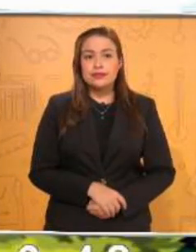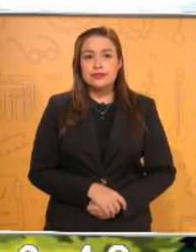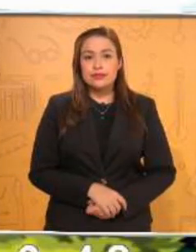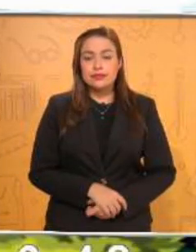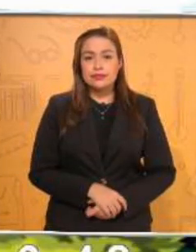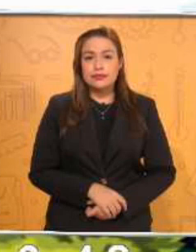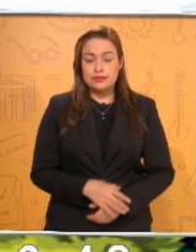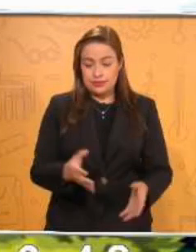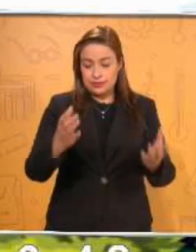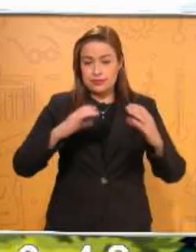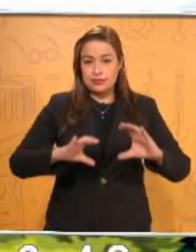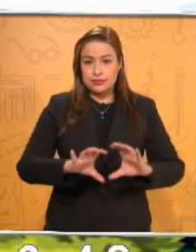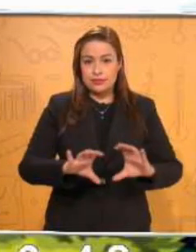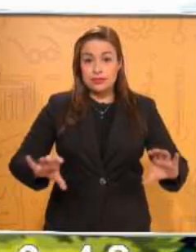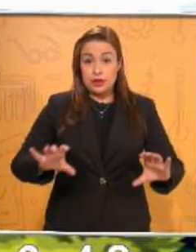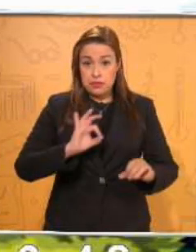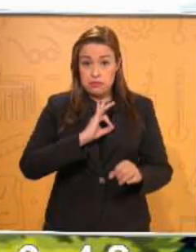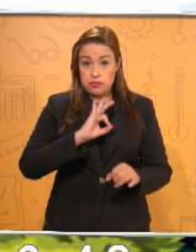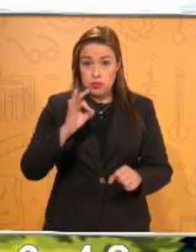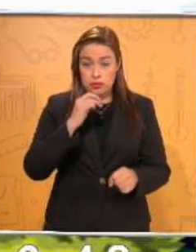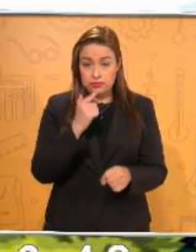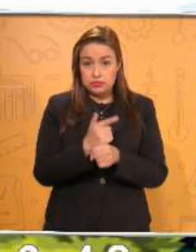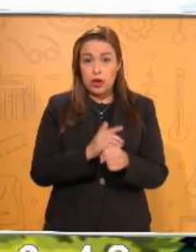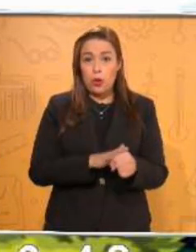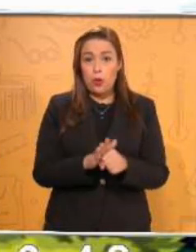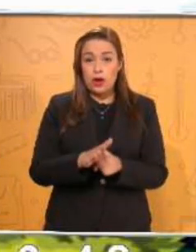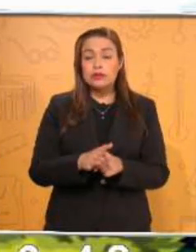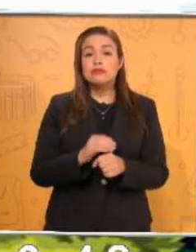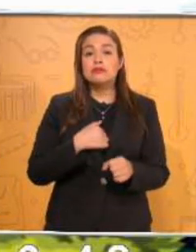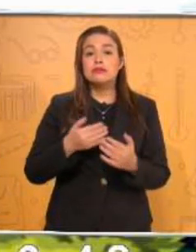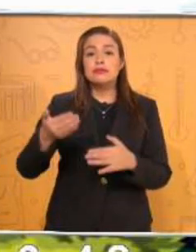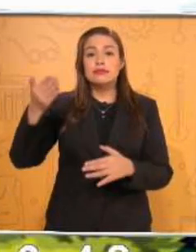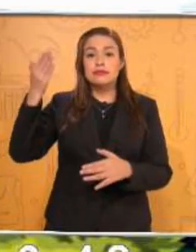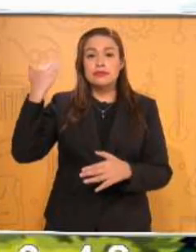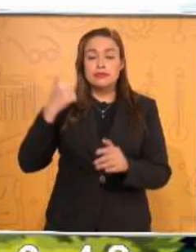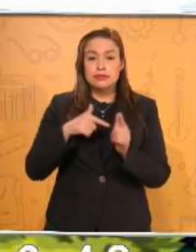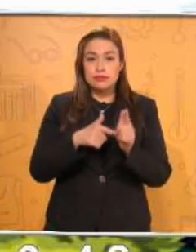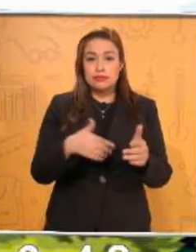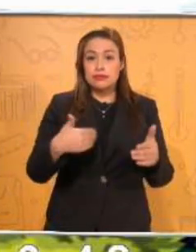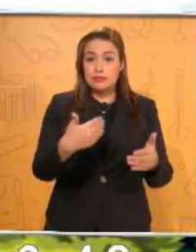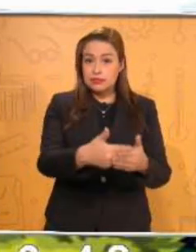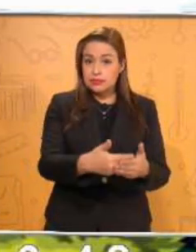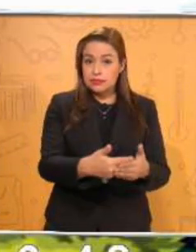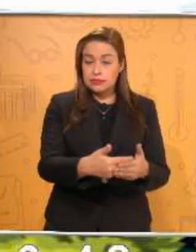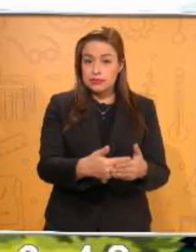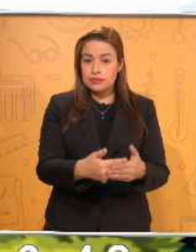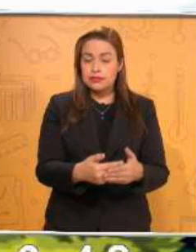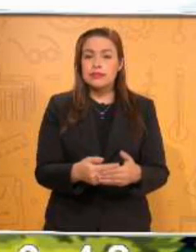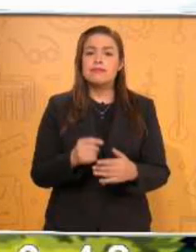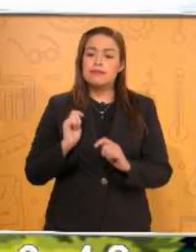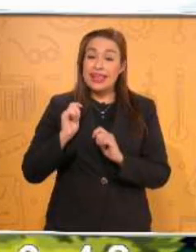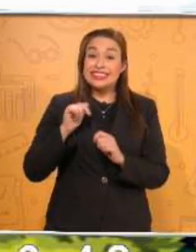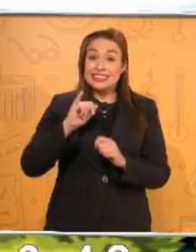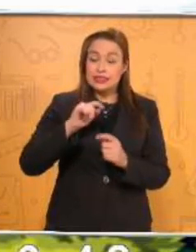it. Can you find past progressive? You're right. Was fishing,